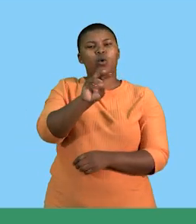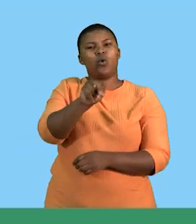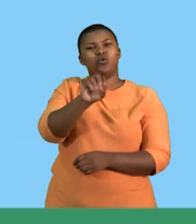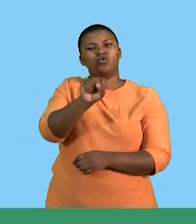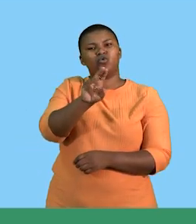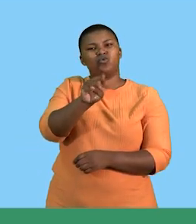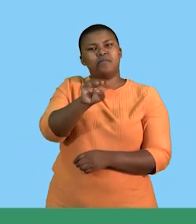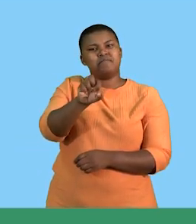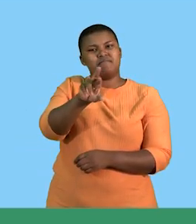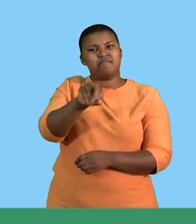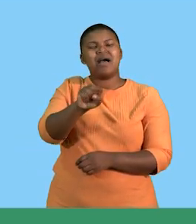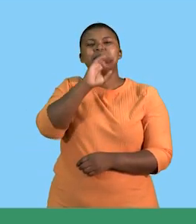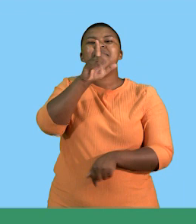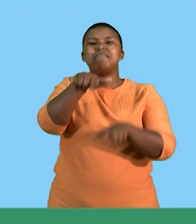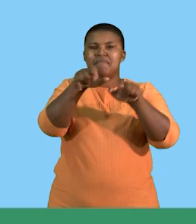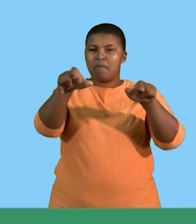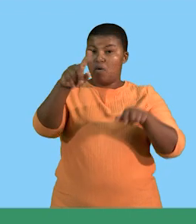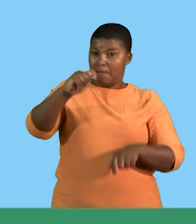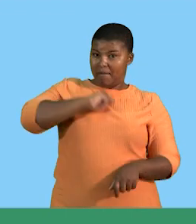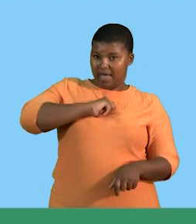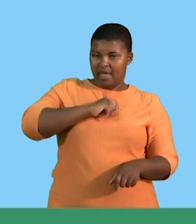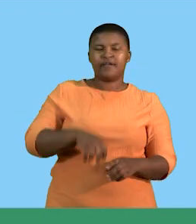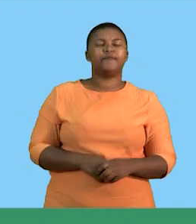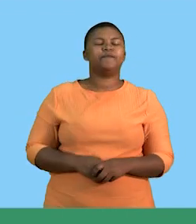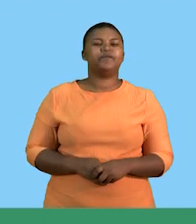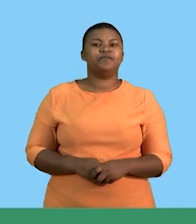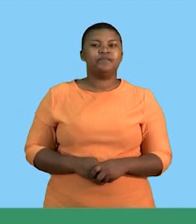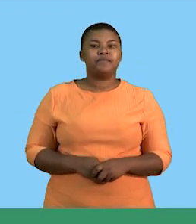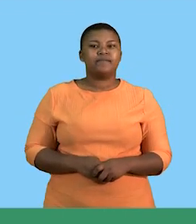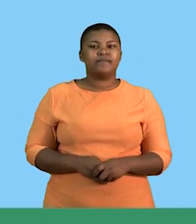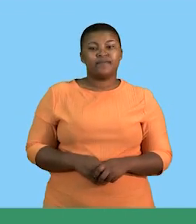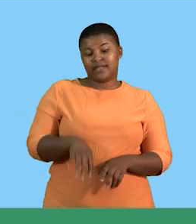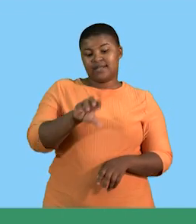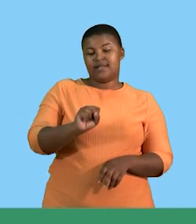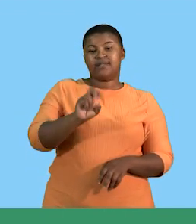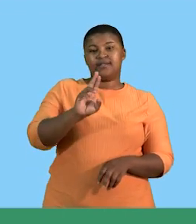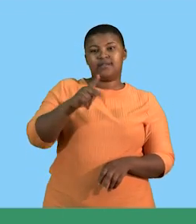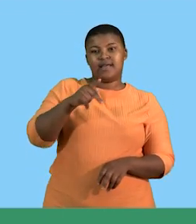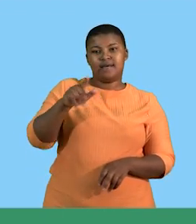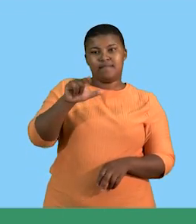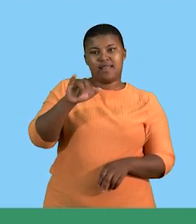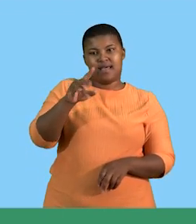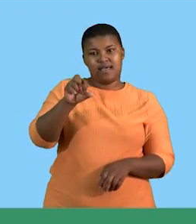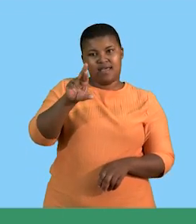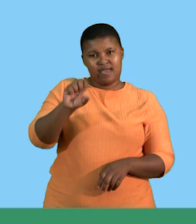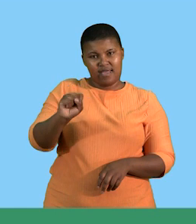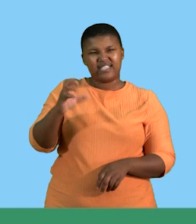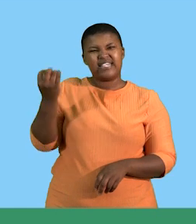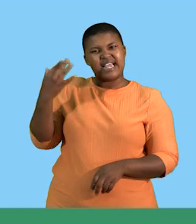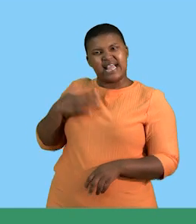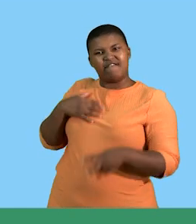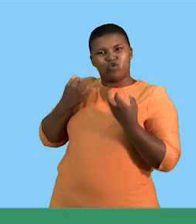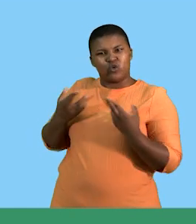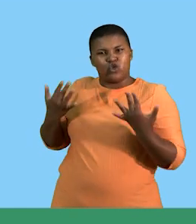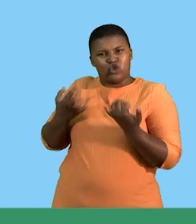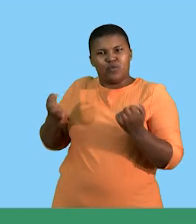they buy our products. Suppliers provide us with raw materials and